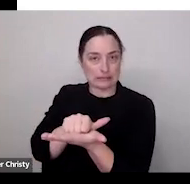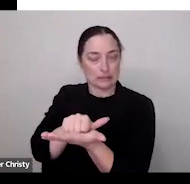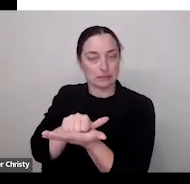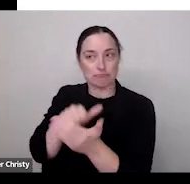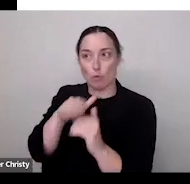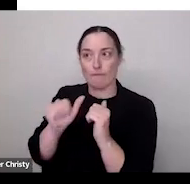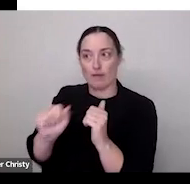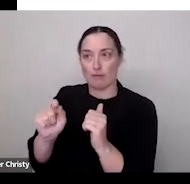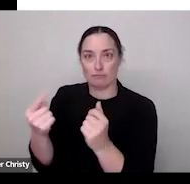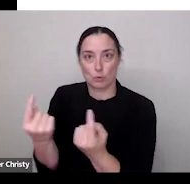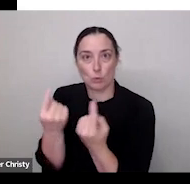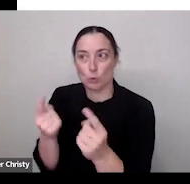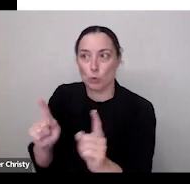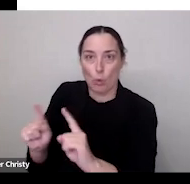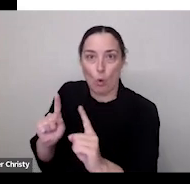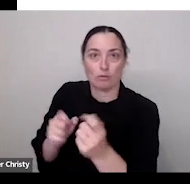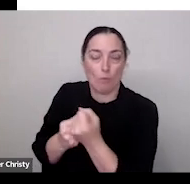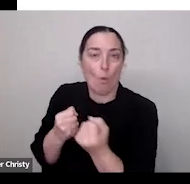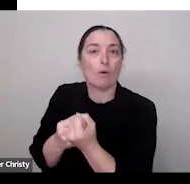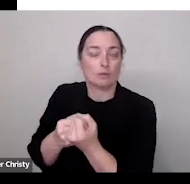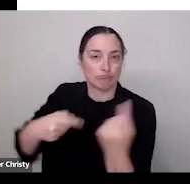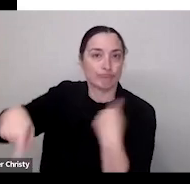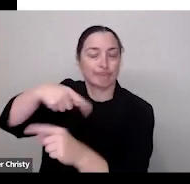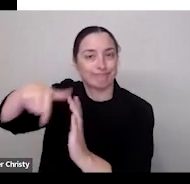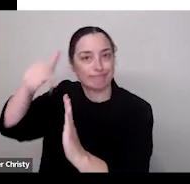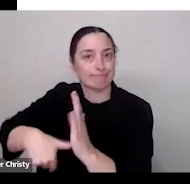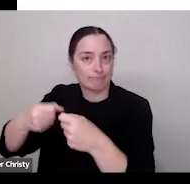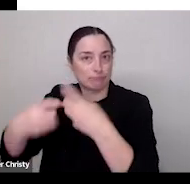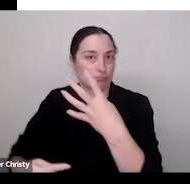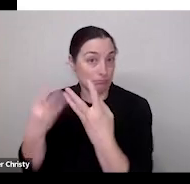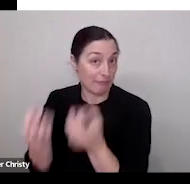accurate in about the support requirements that people with disability need in emergencies.